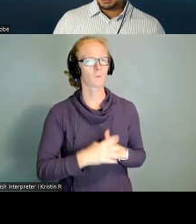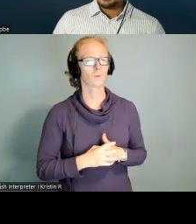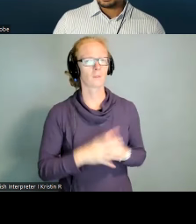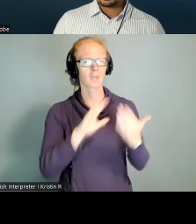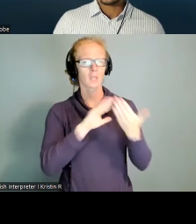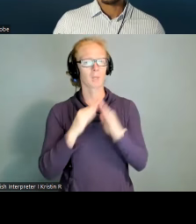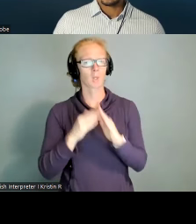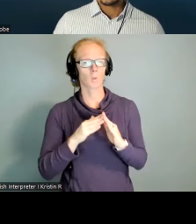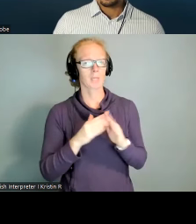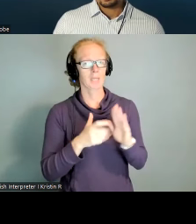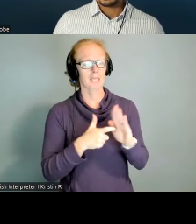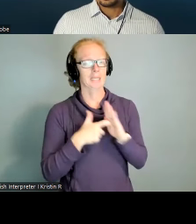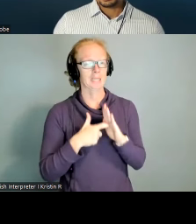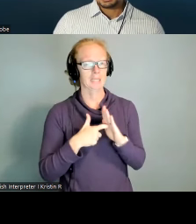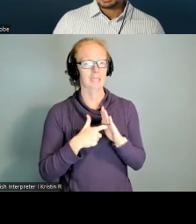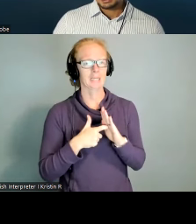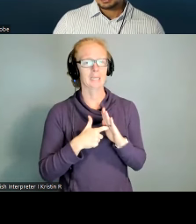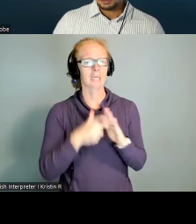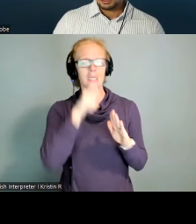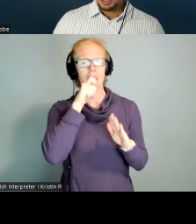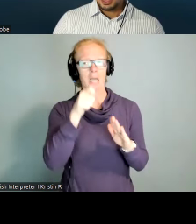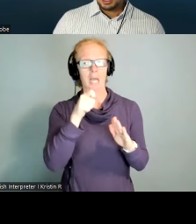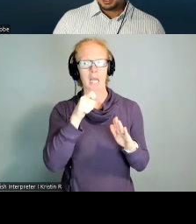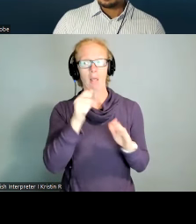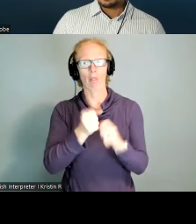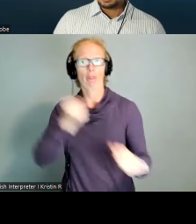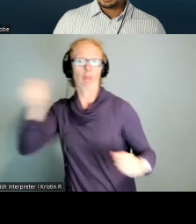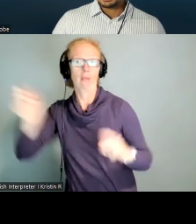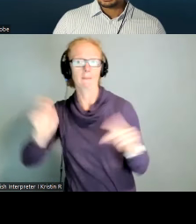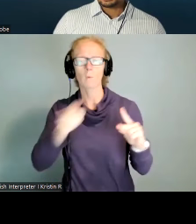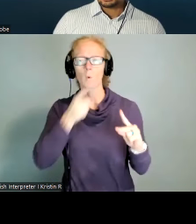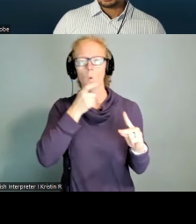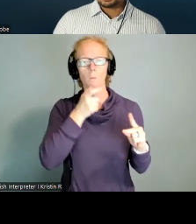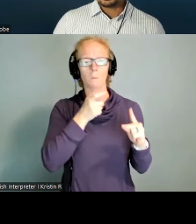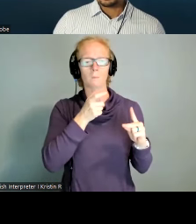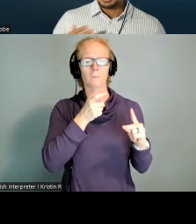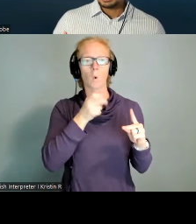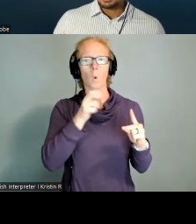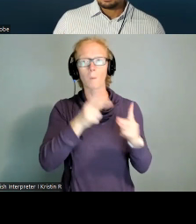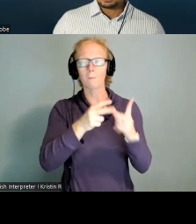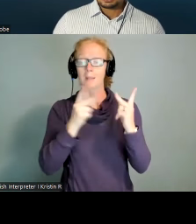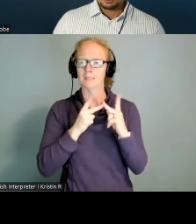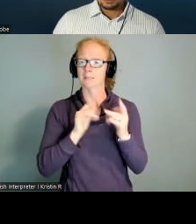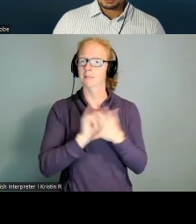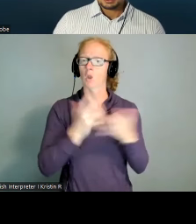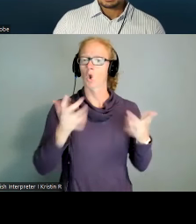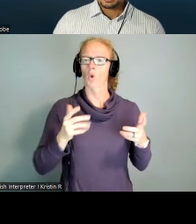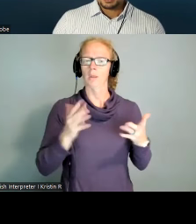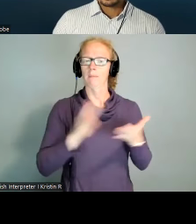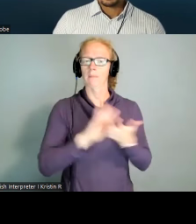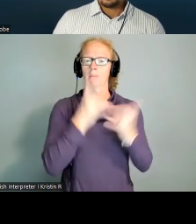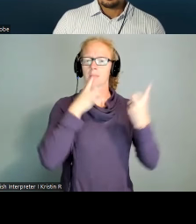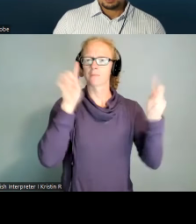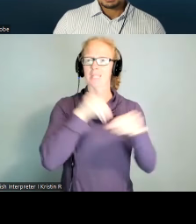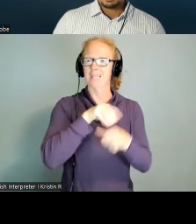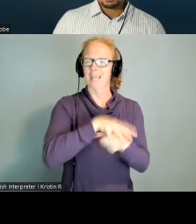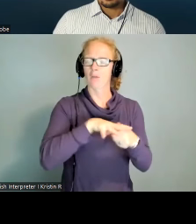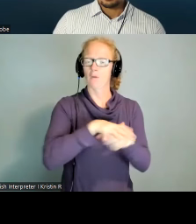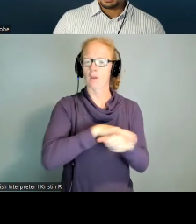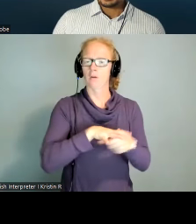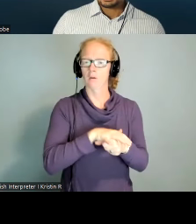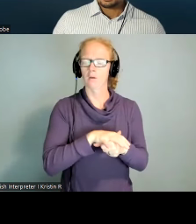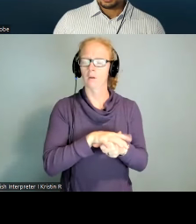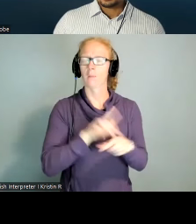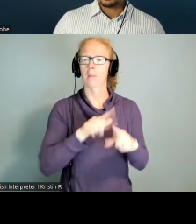needs, by not displacing what is already successful, leads to an easier conversion process. So if